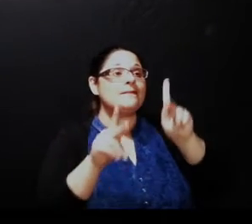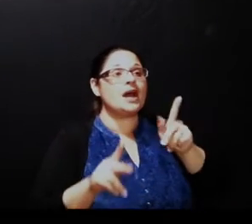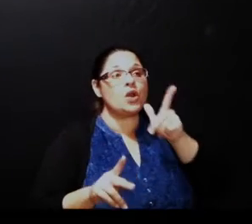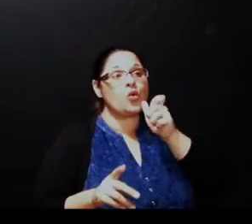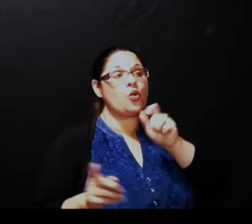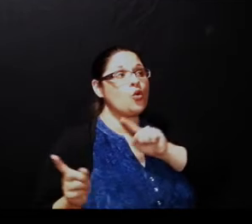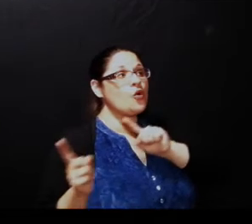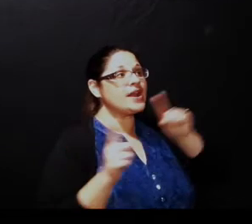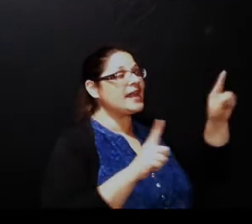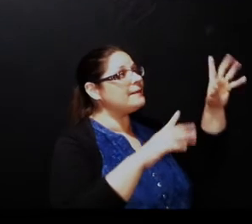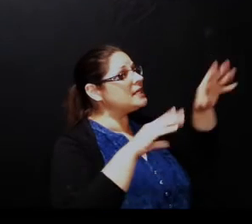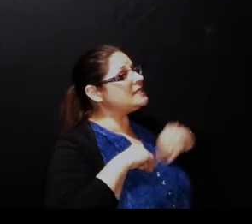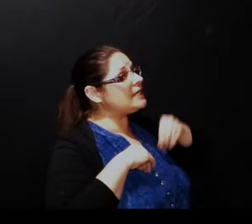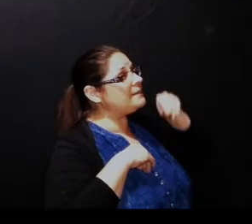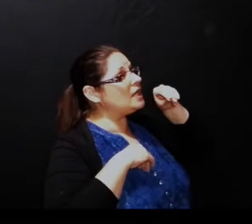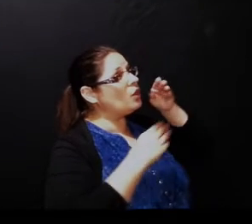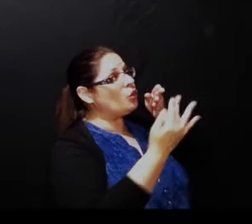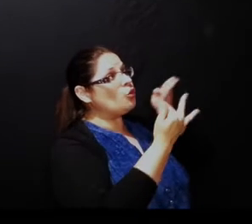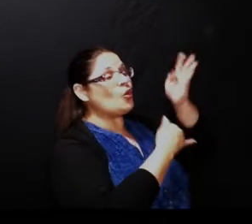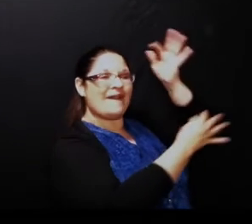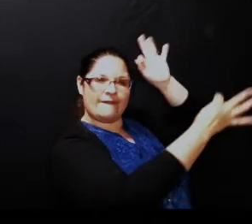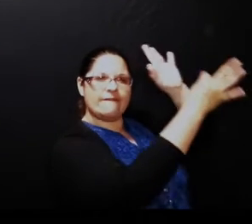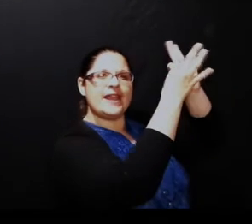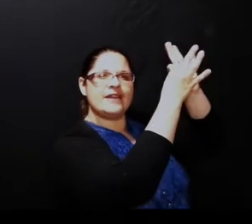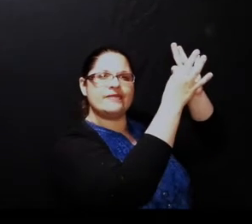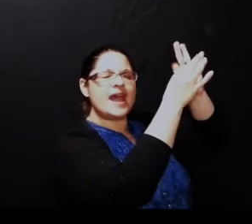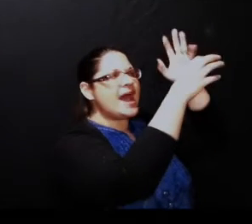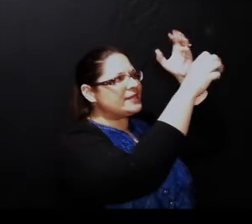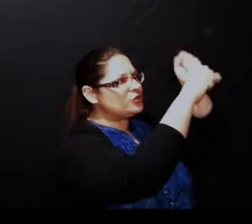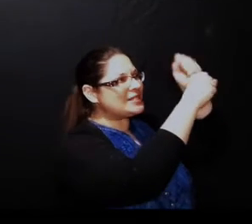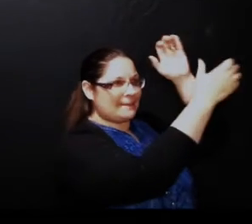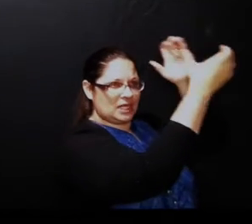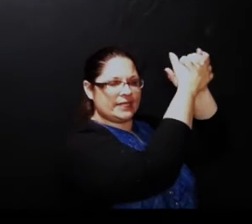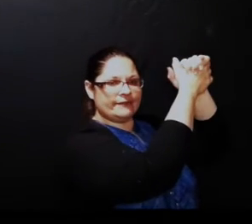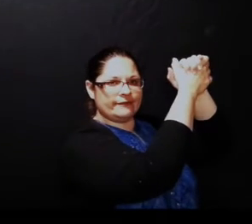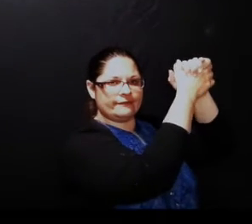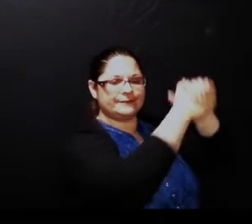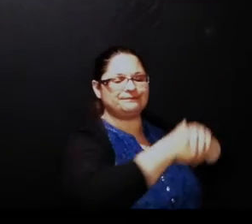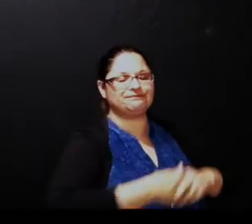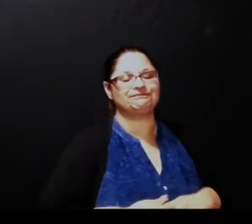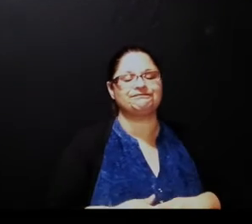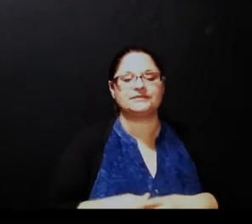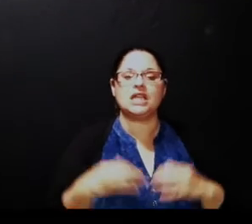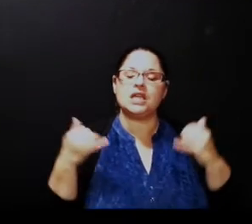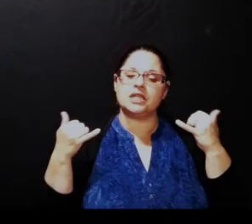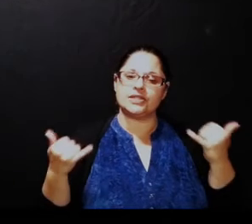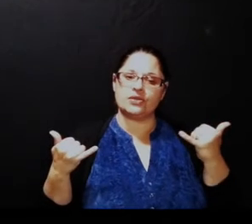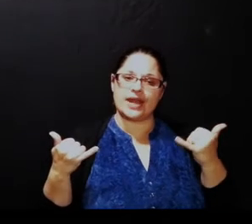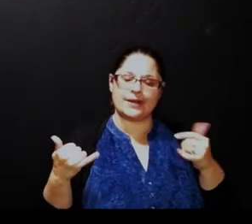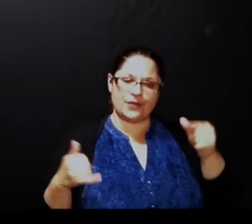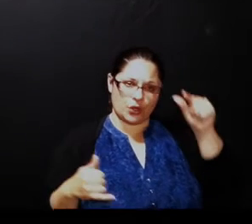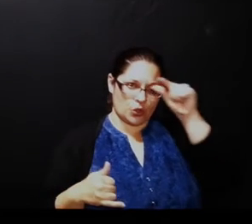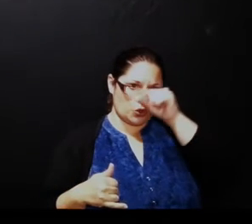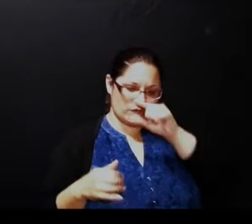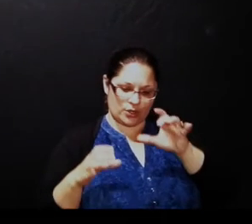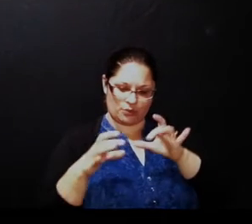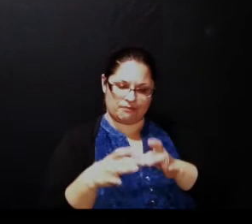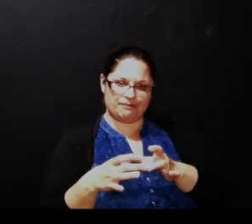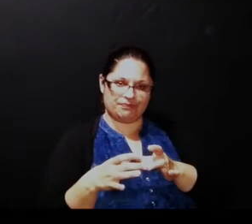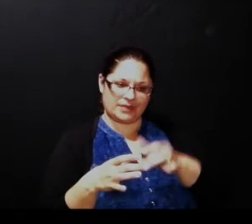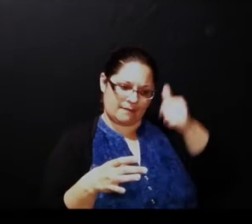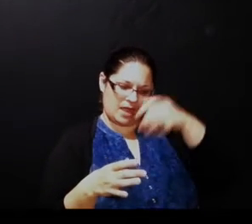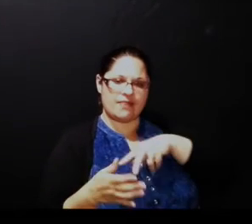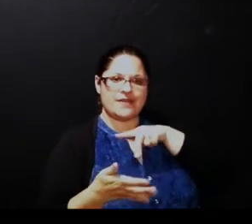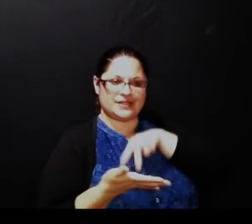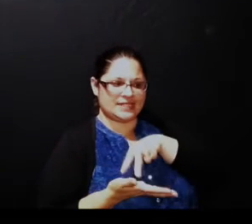and belief. So as this group of Greek men stand there waiting, Jesus says to Andrew